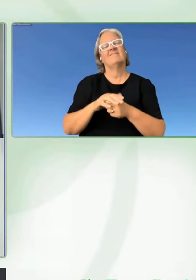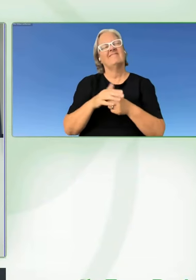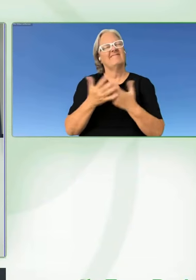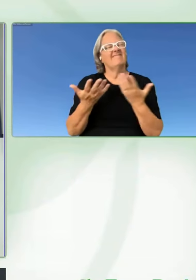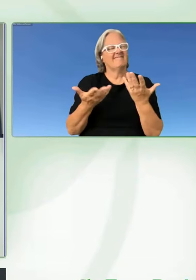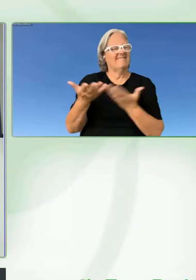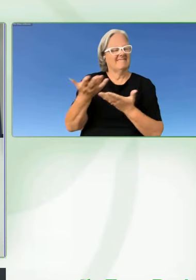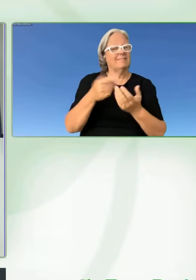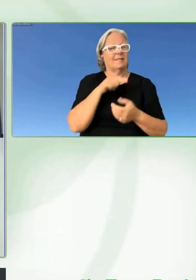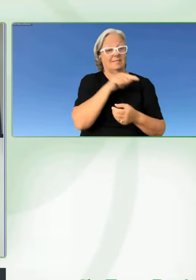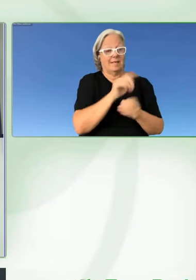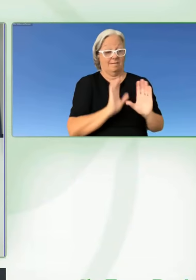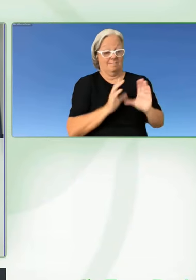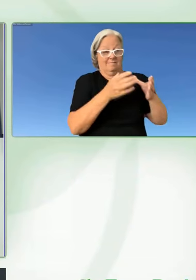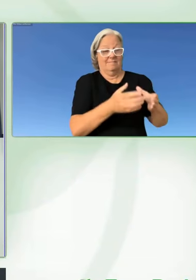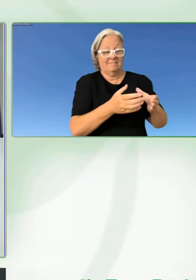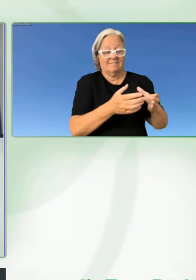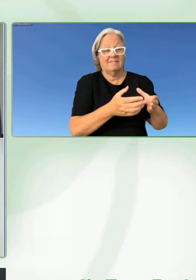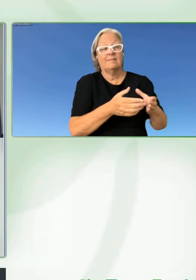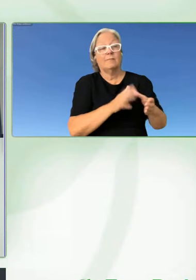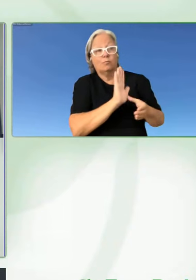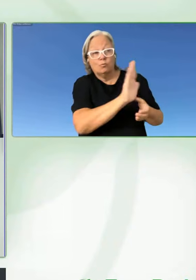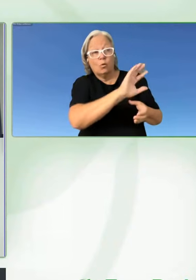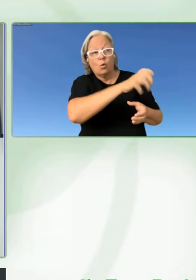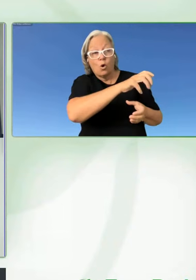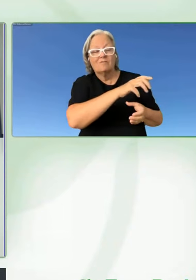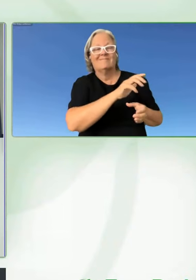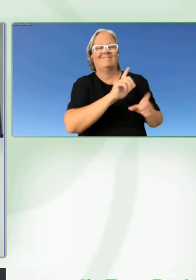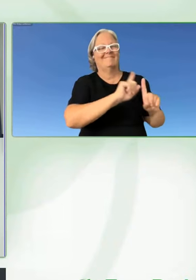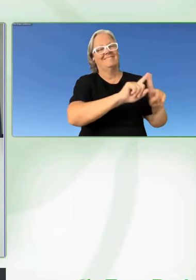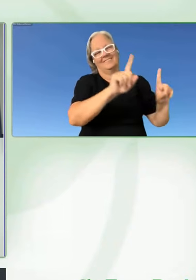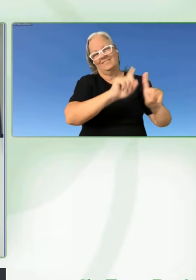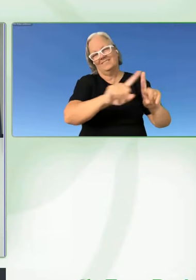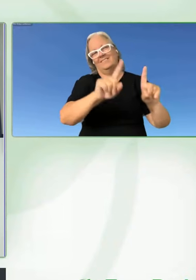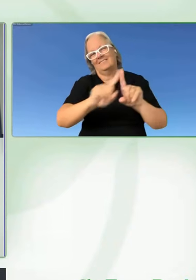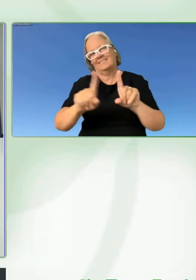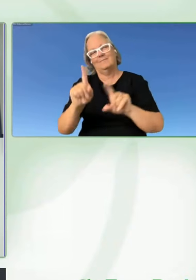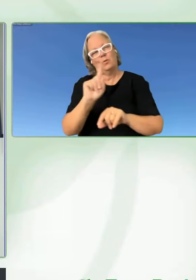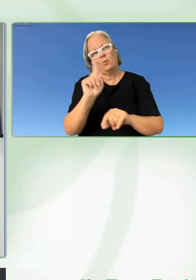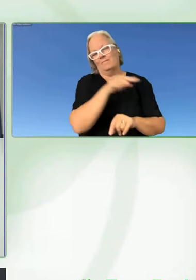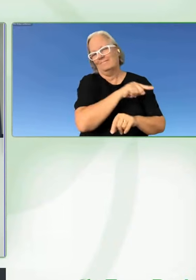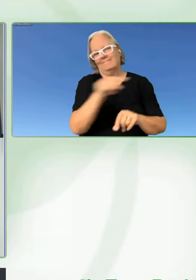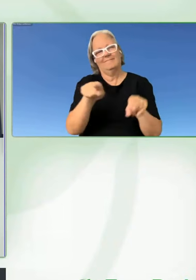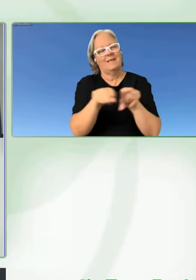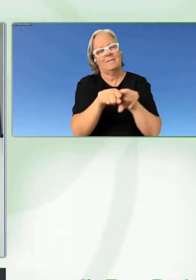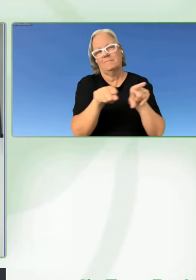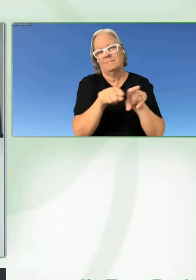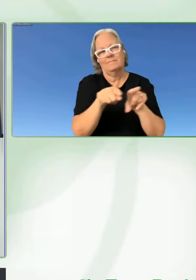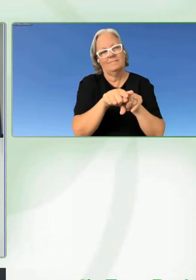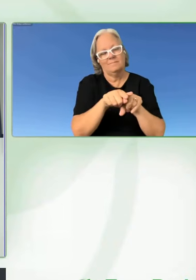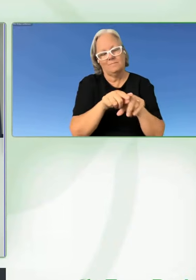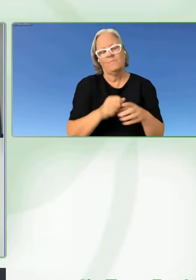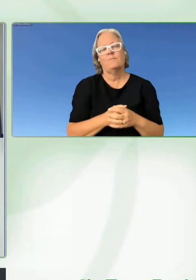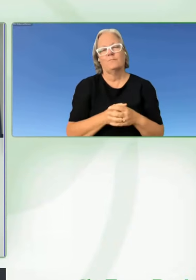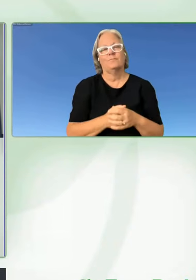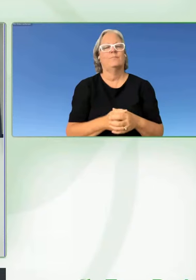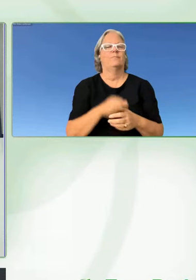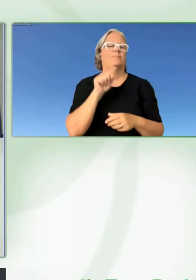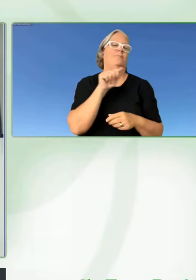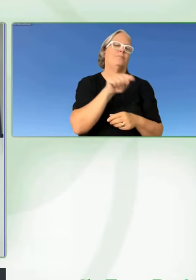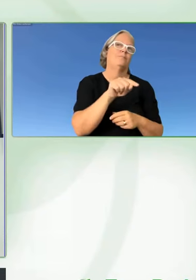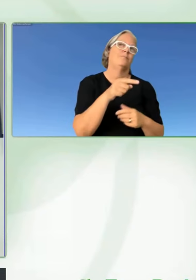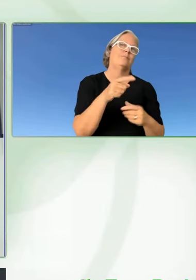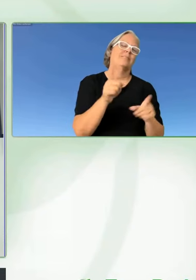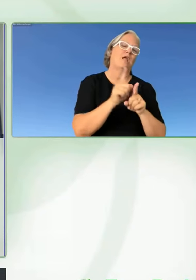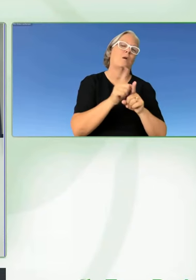vary from one country to another, and the new rules, which are agreed with the parliament, will establish